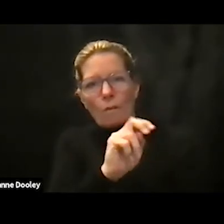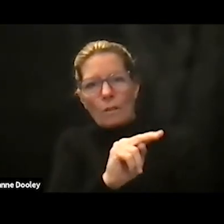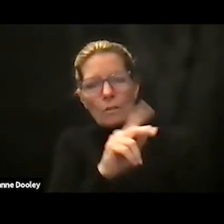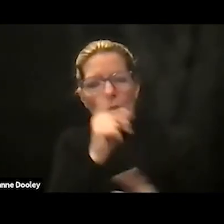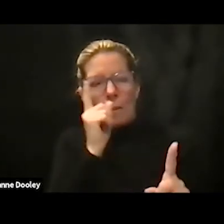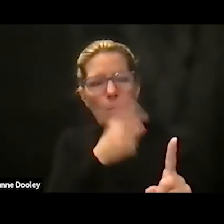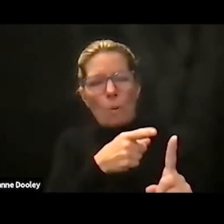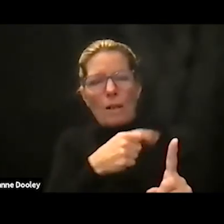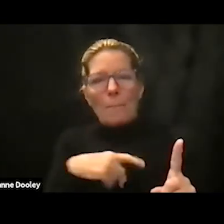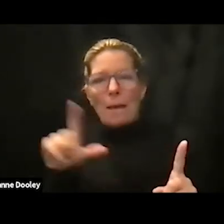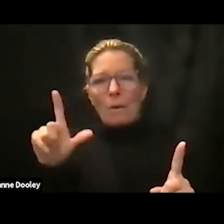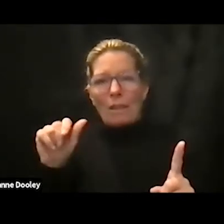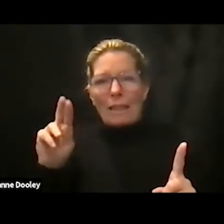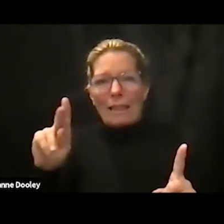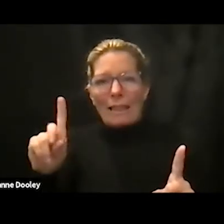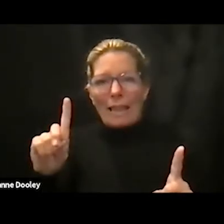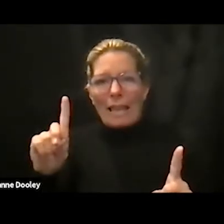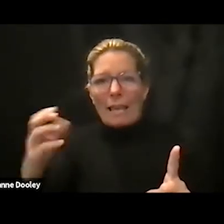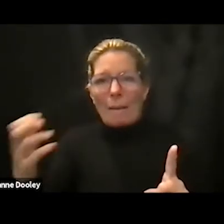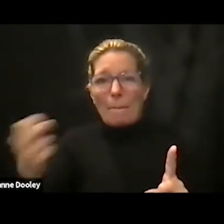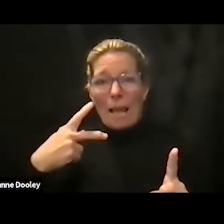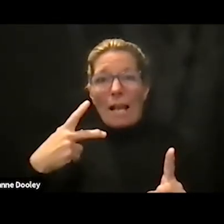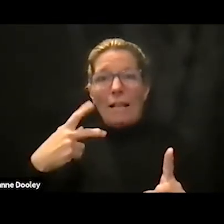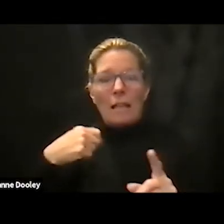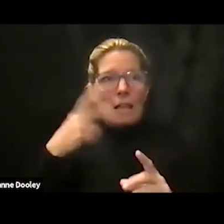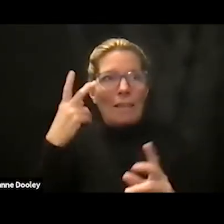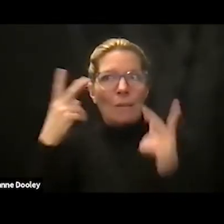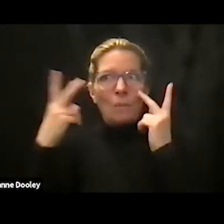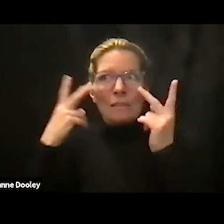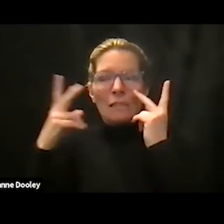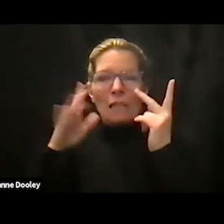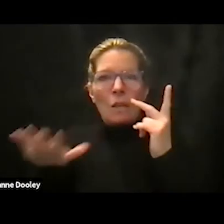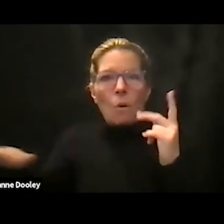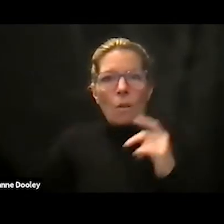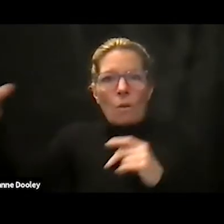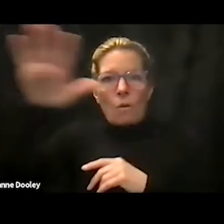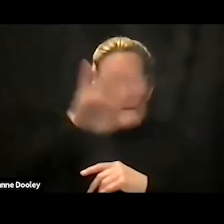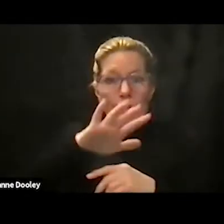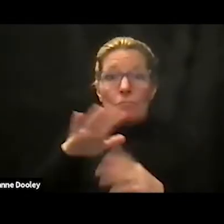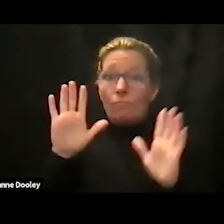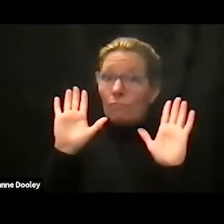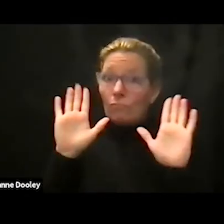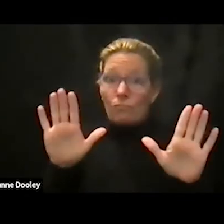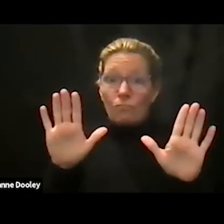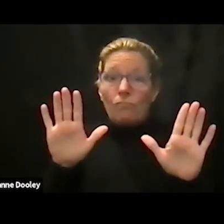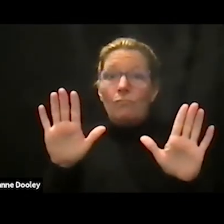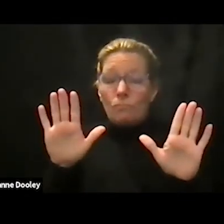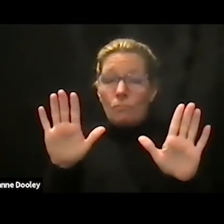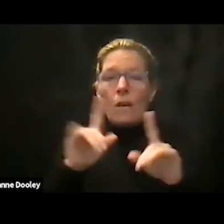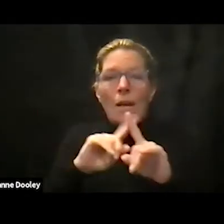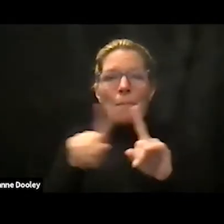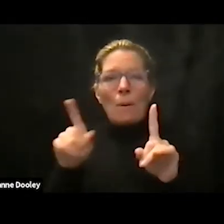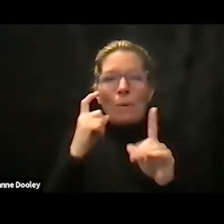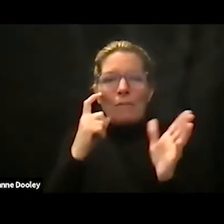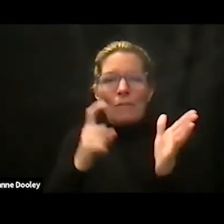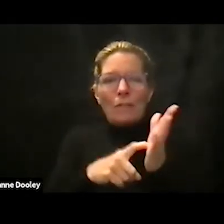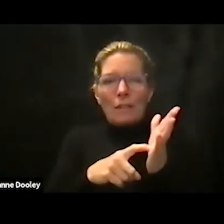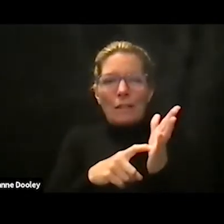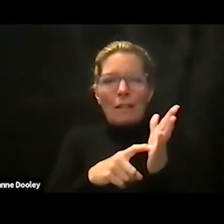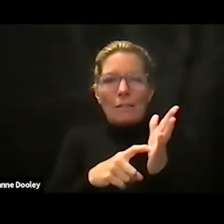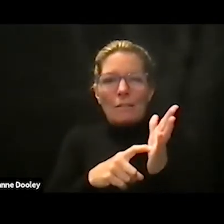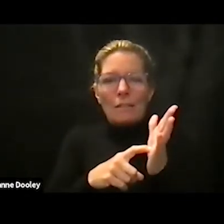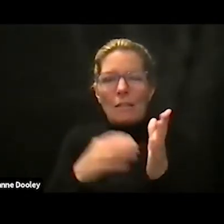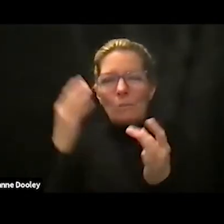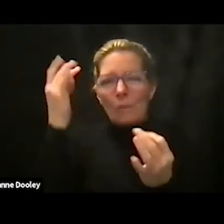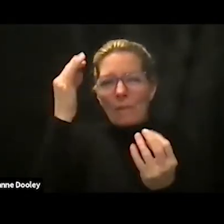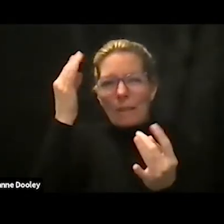land back. And I think this is something that we're seeing all over the place now, and that's great. But we also have to recognize as we're